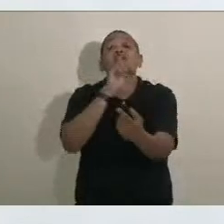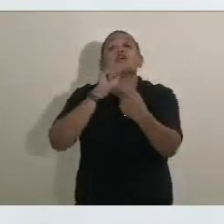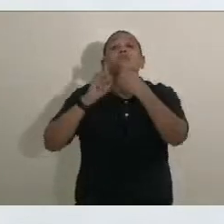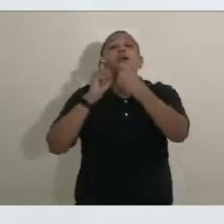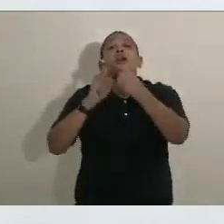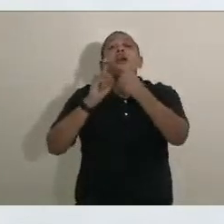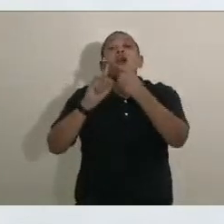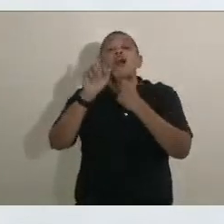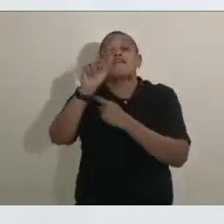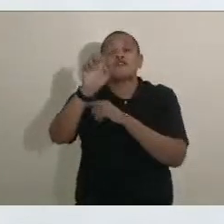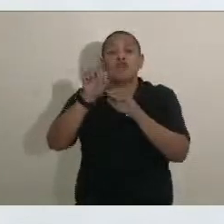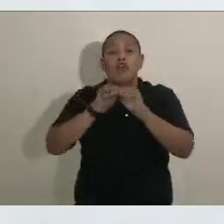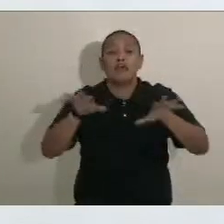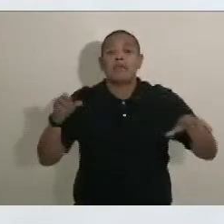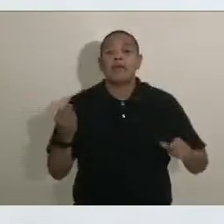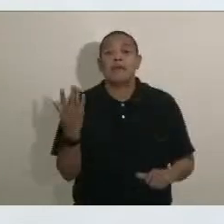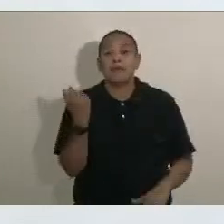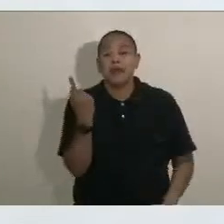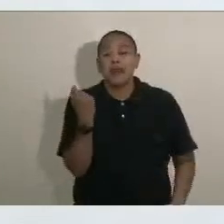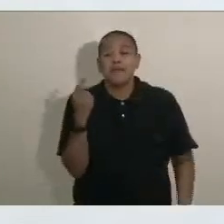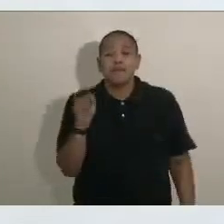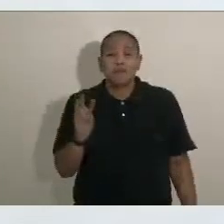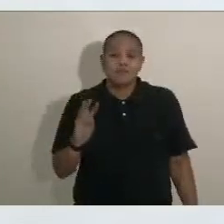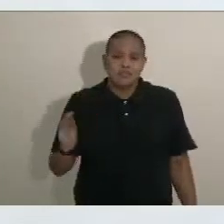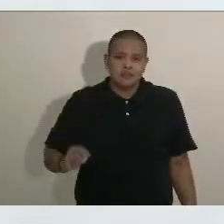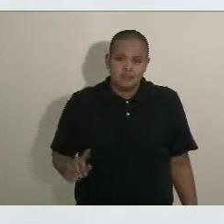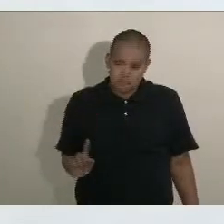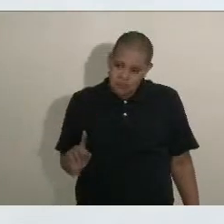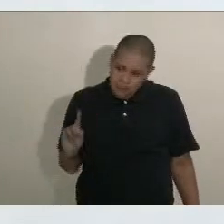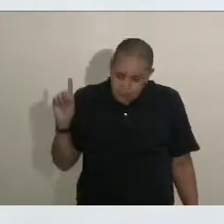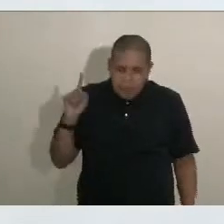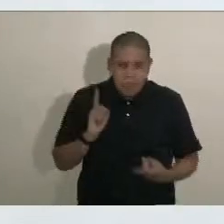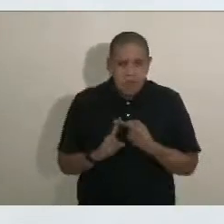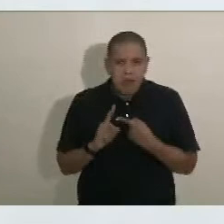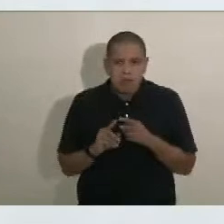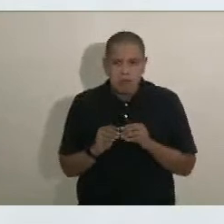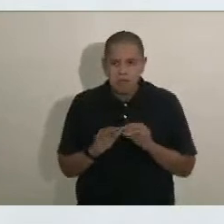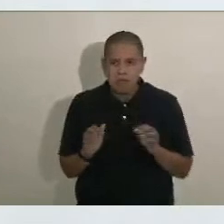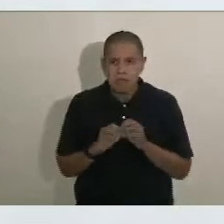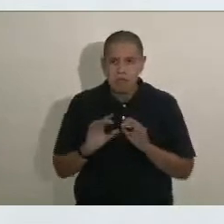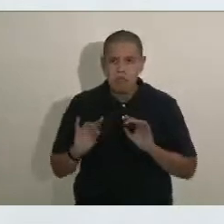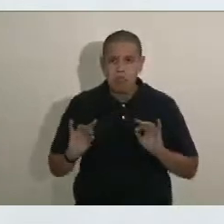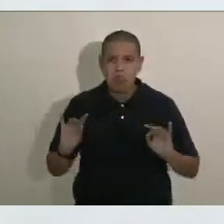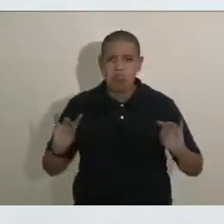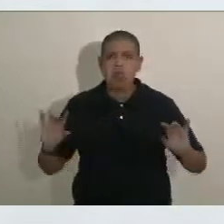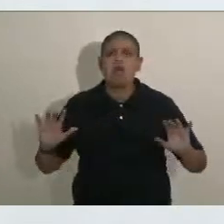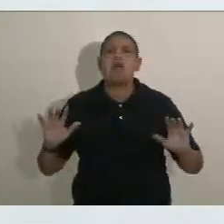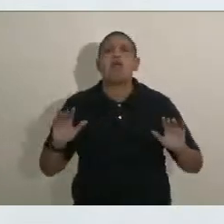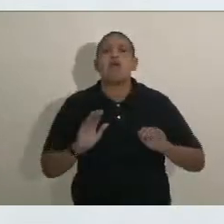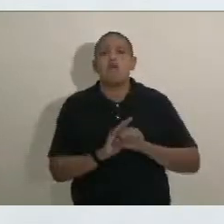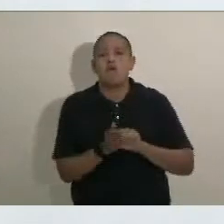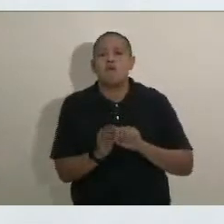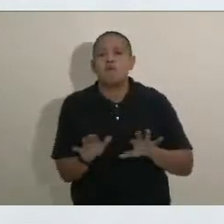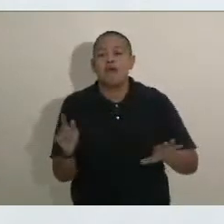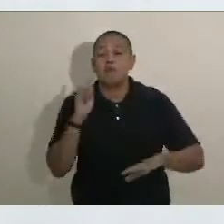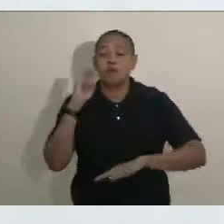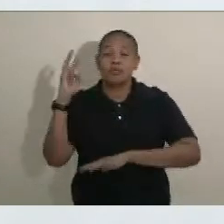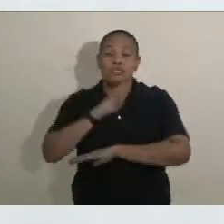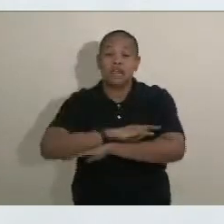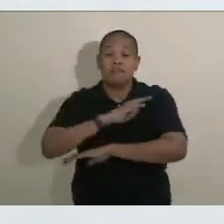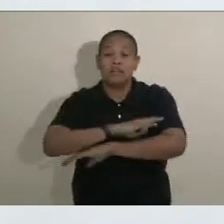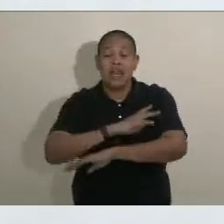rate of 11.6%, which means that our 7-day